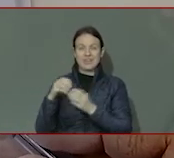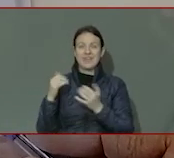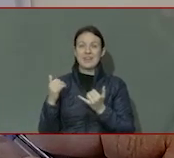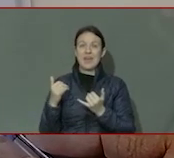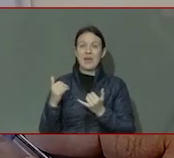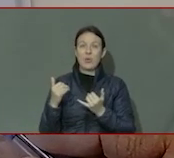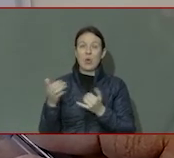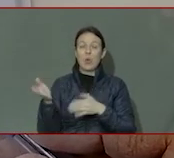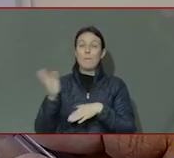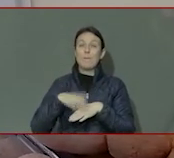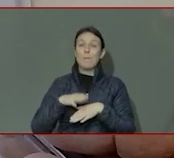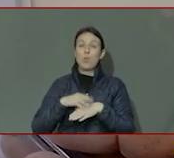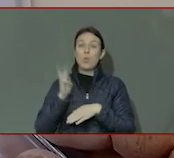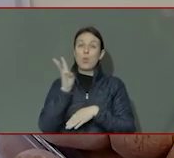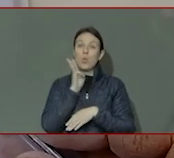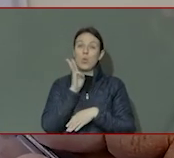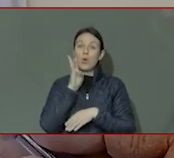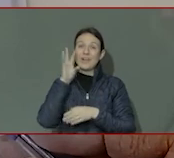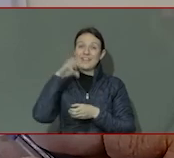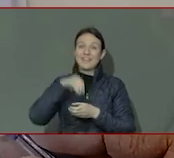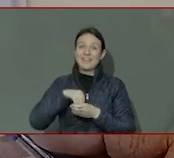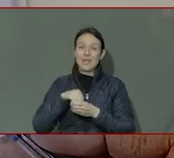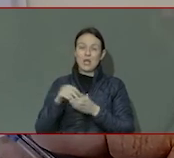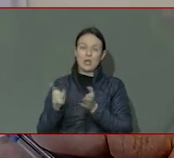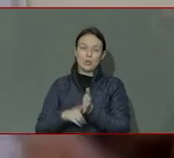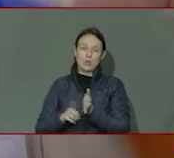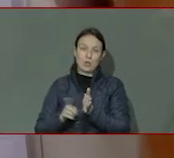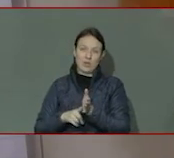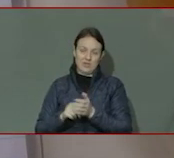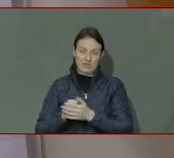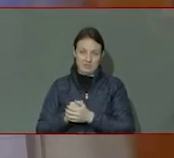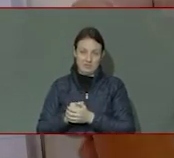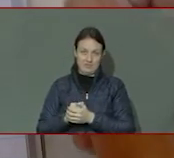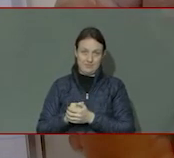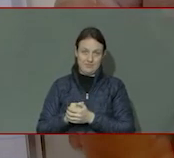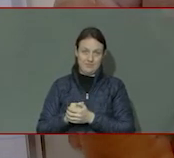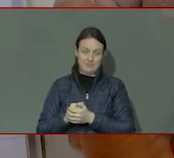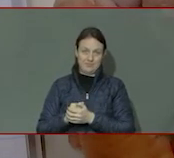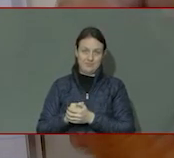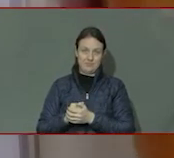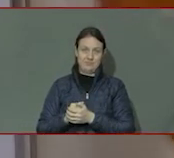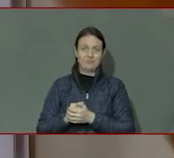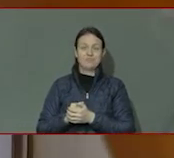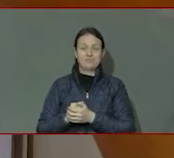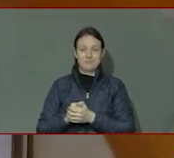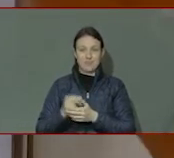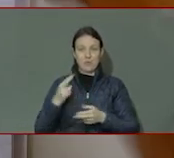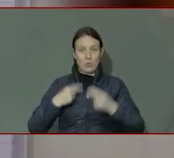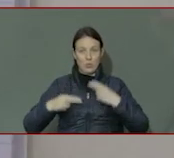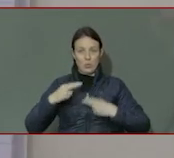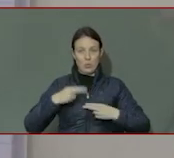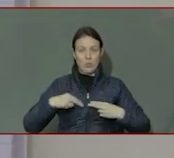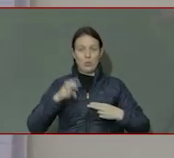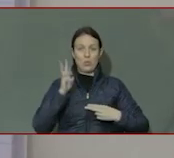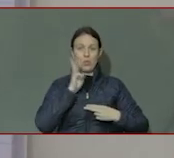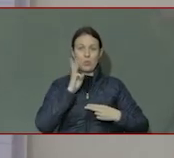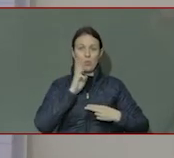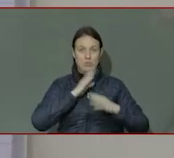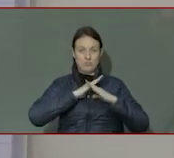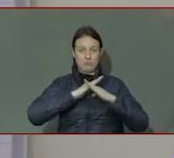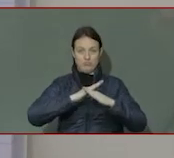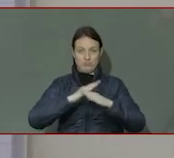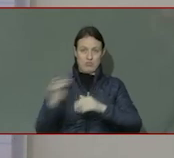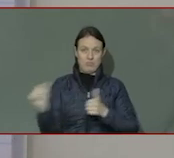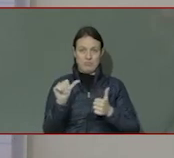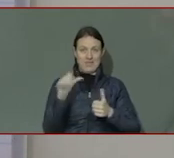got more water in the urine. The water must rather be there, not in the body. And I've seen with patients